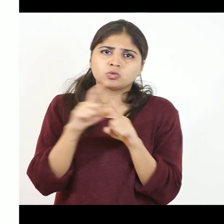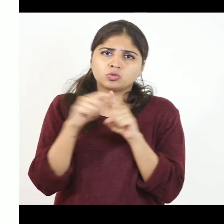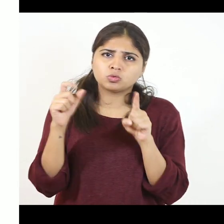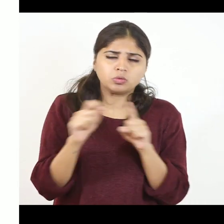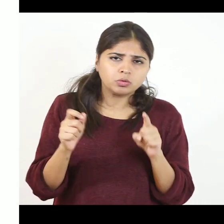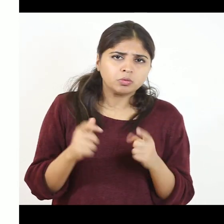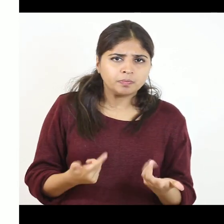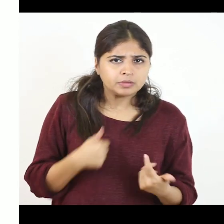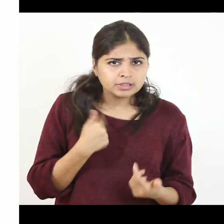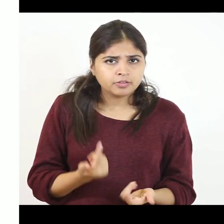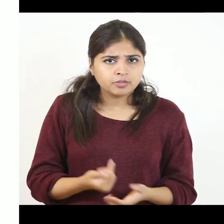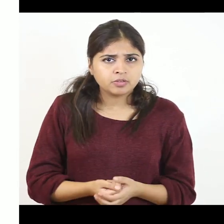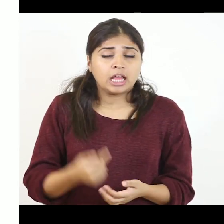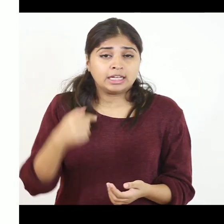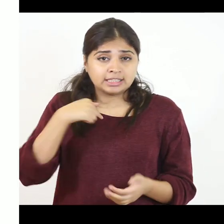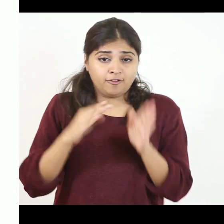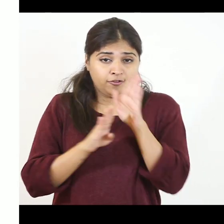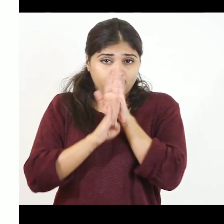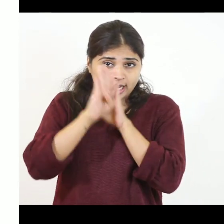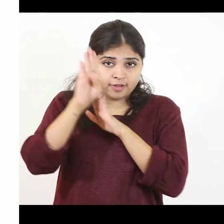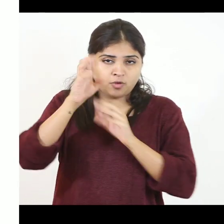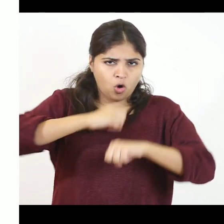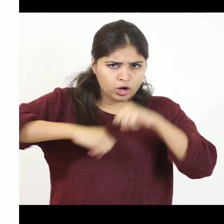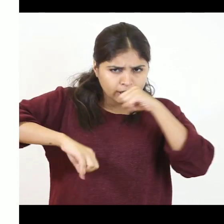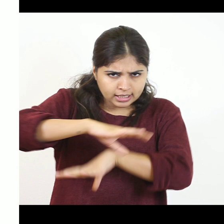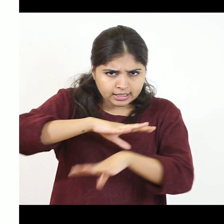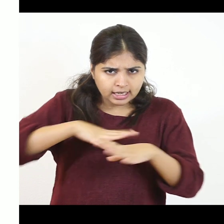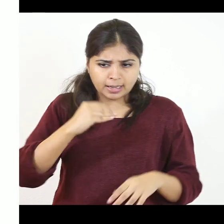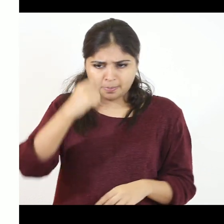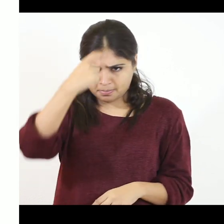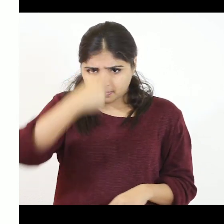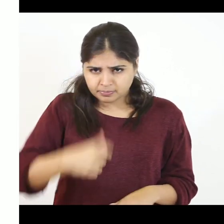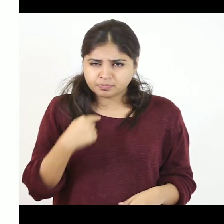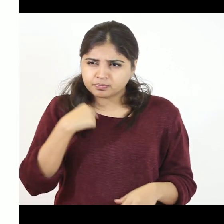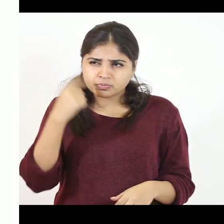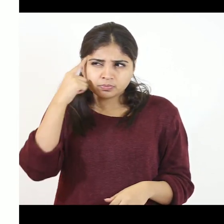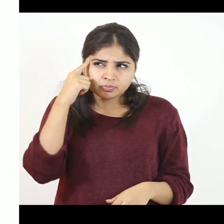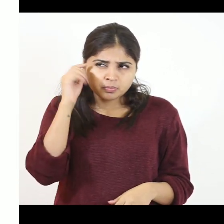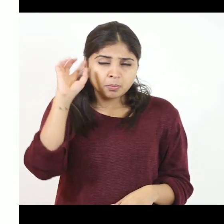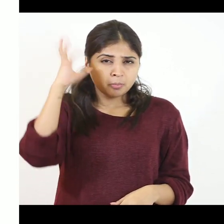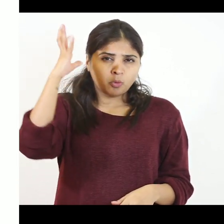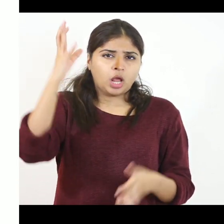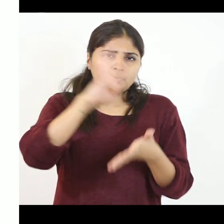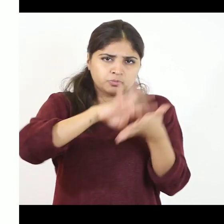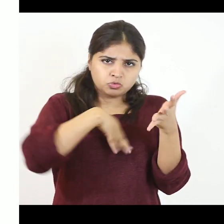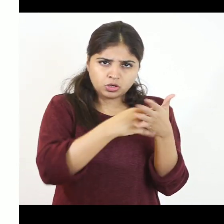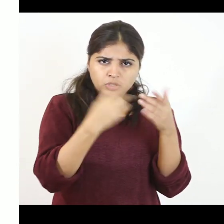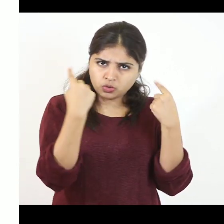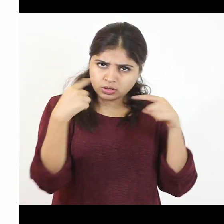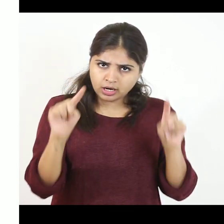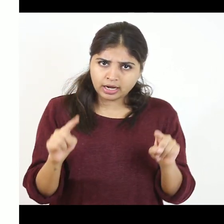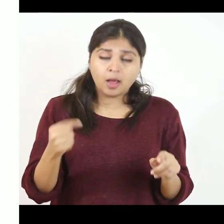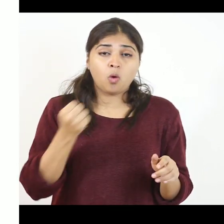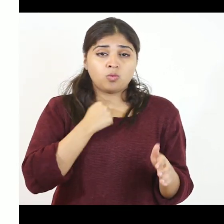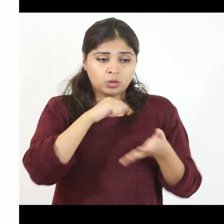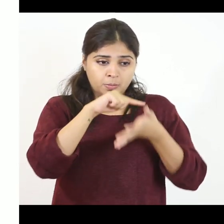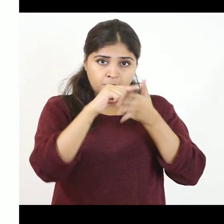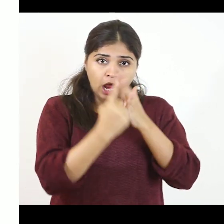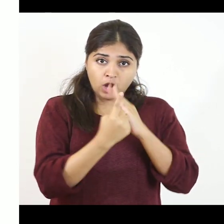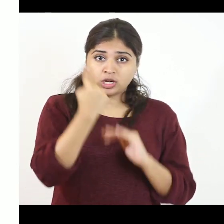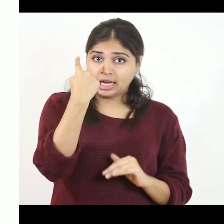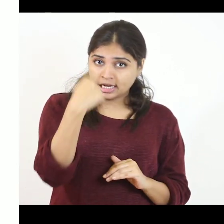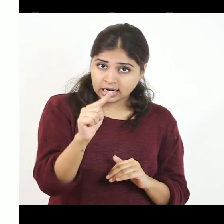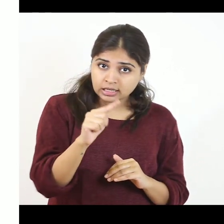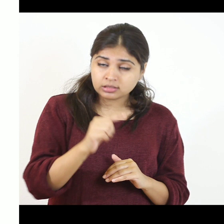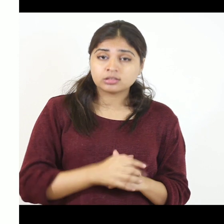developing and maintaining an organized personal activity schedule, setting your priorities,